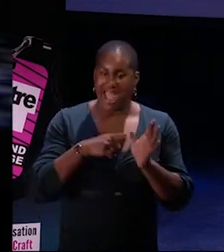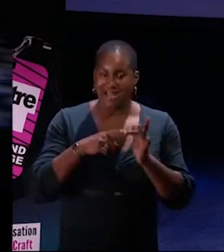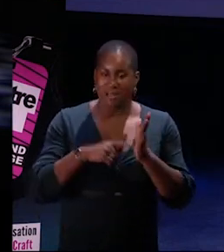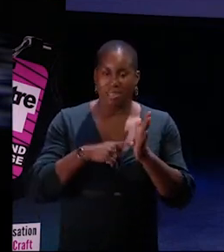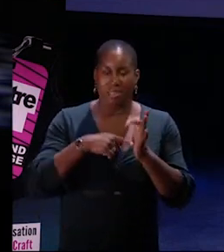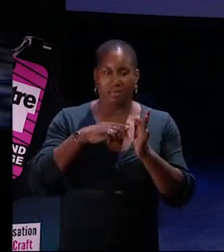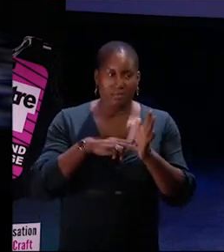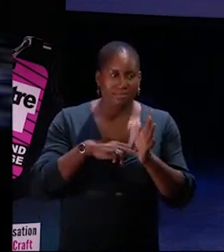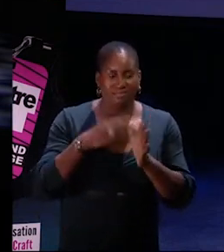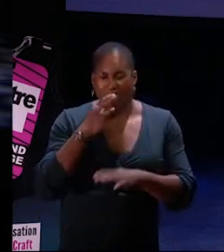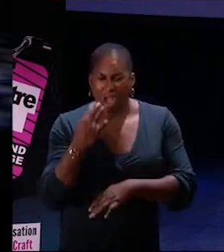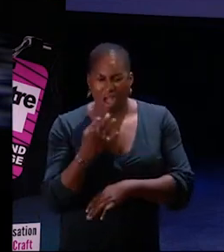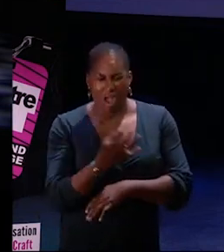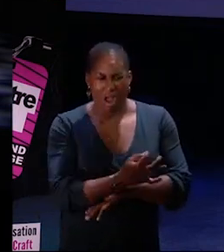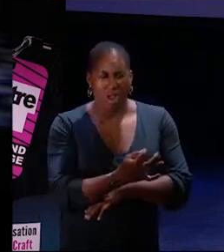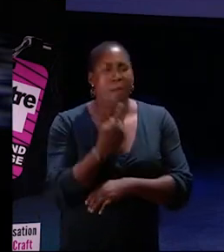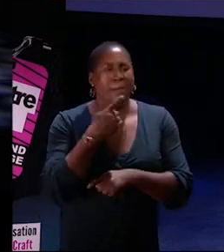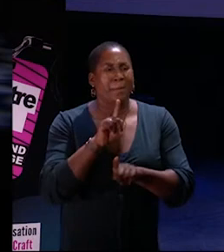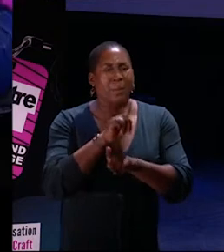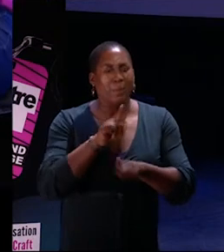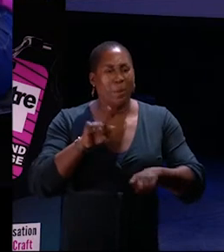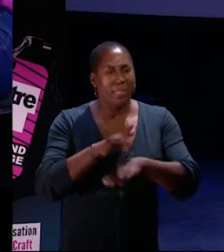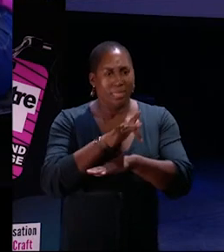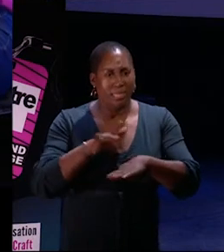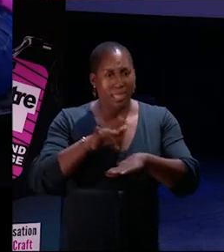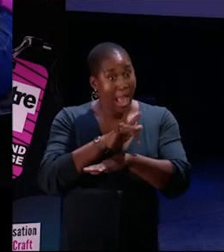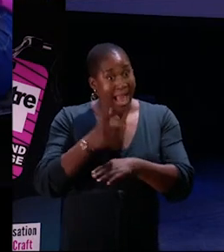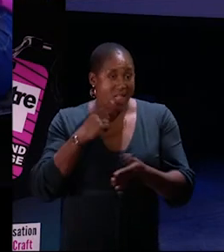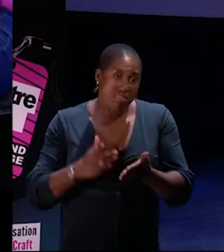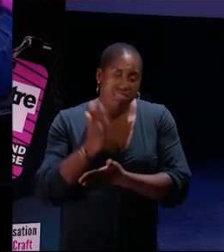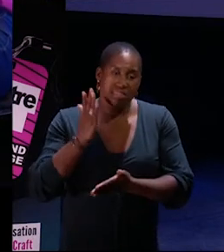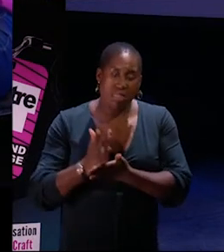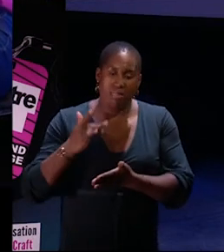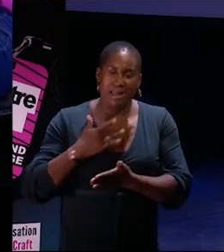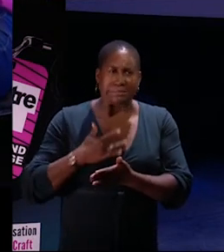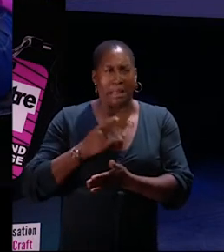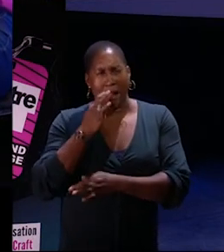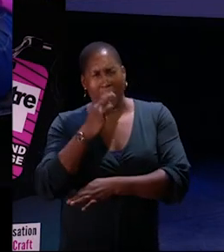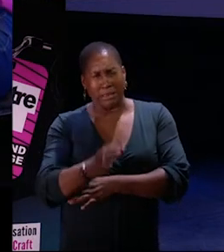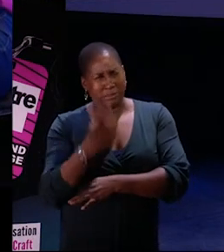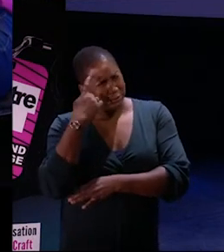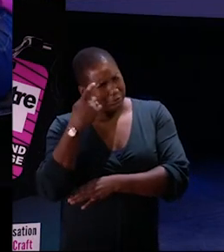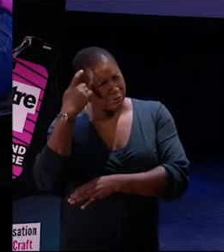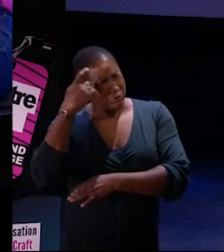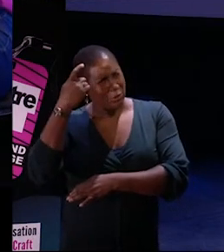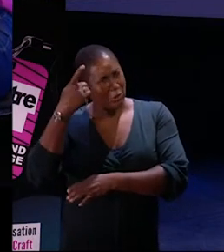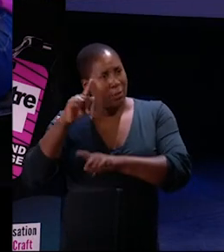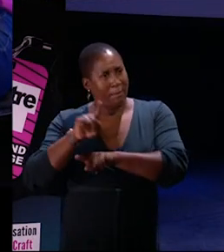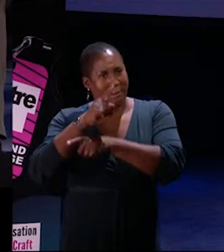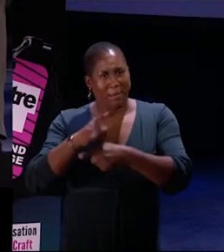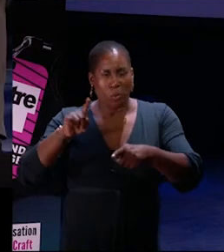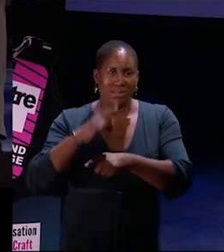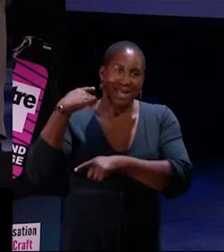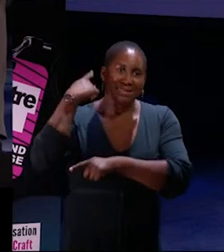I just wanted to ask, in like musical theatre and like live theatre and stuff, how do you think like the music and the sound